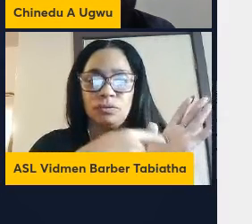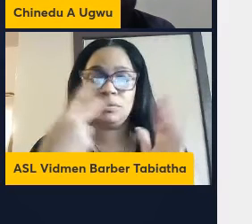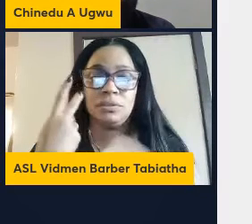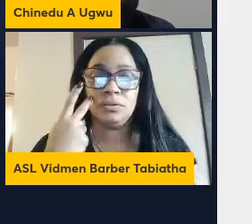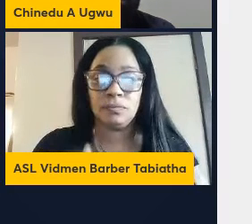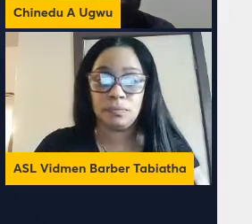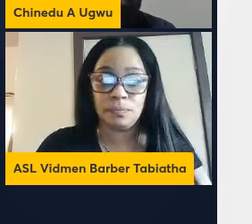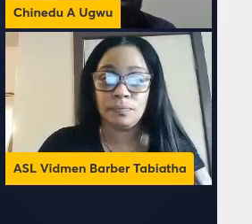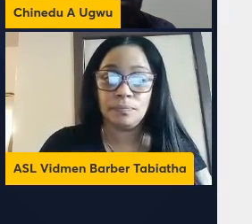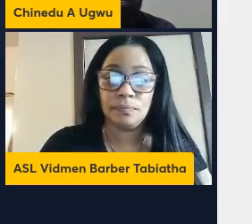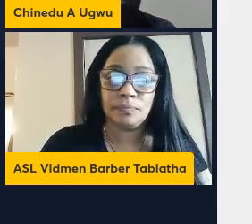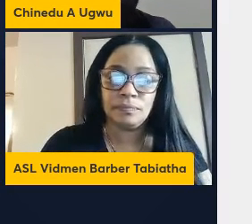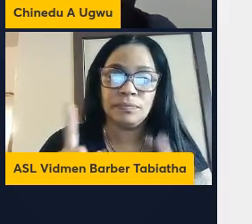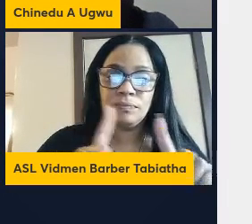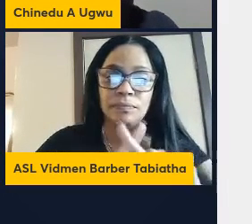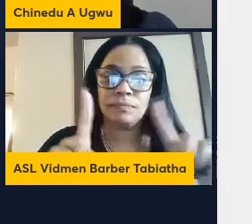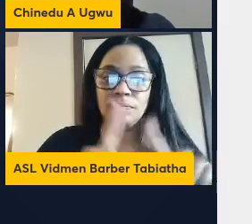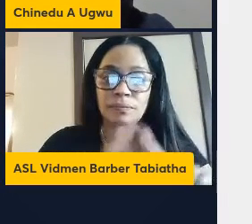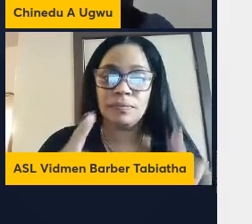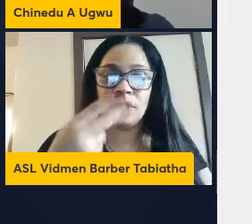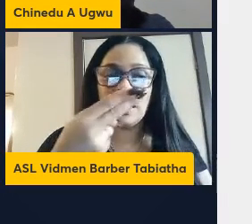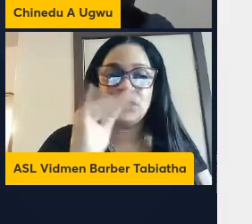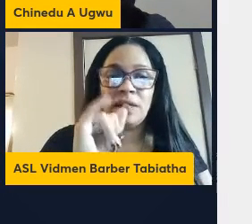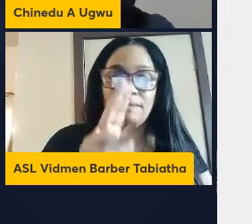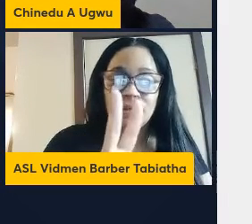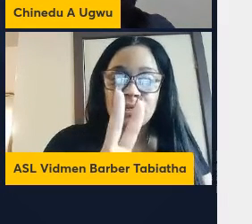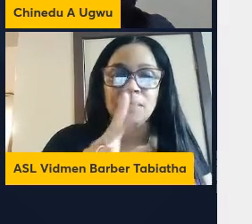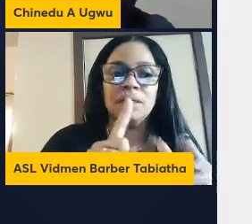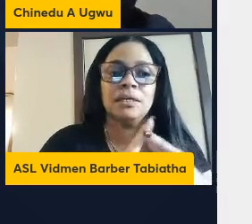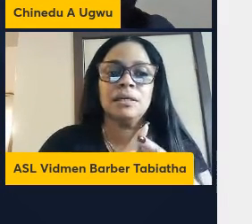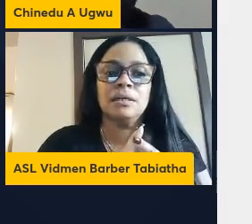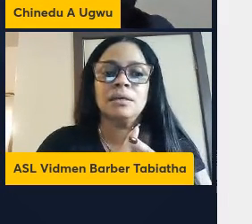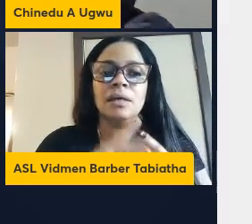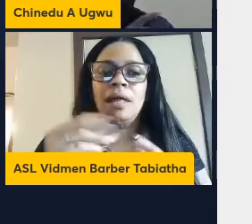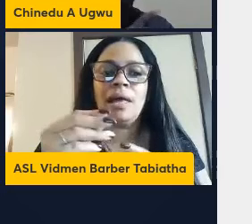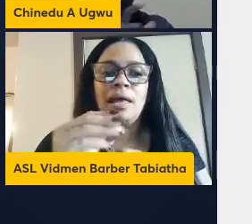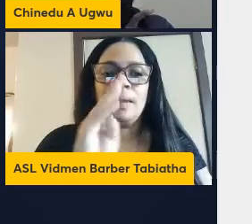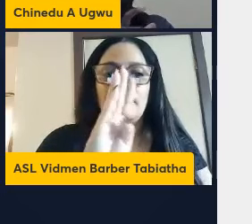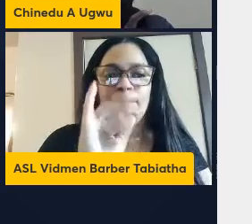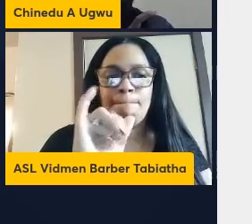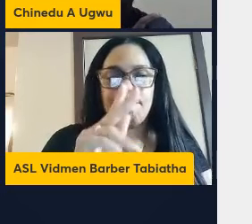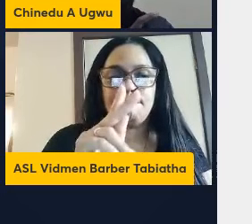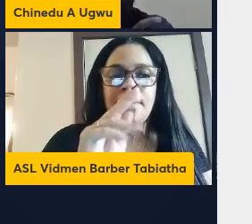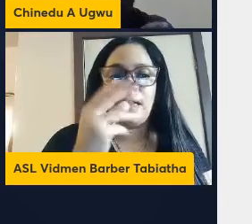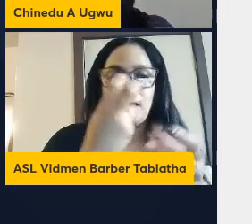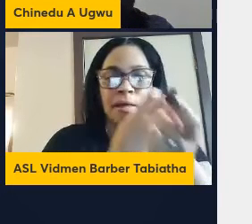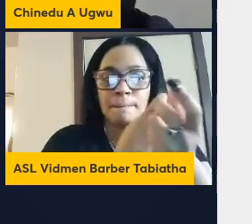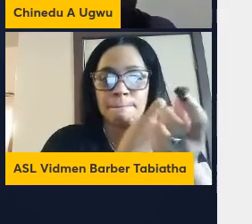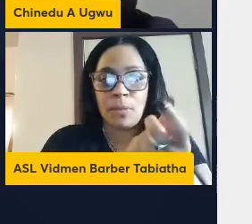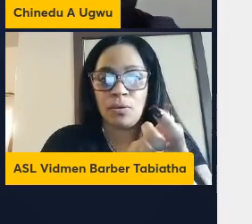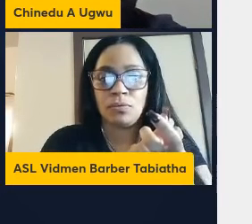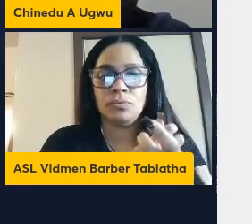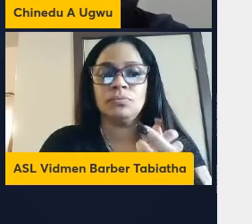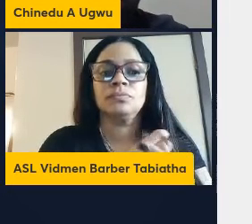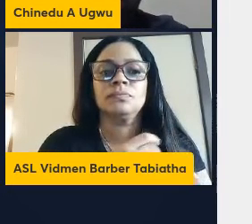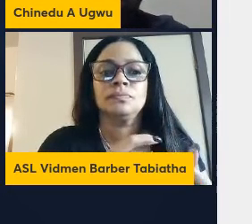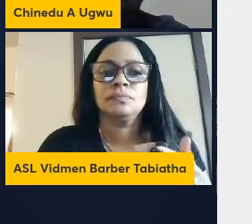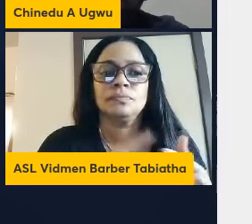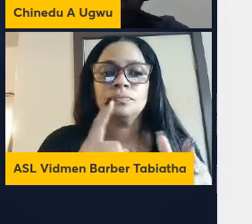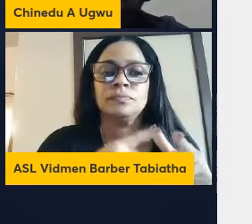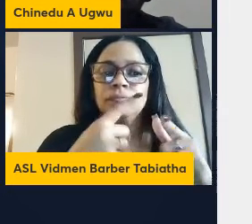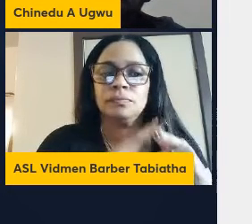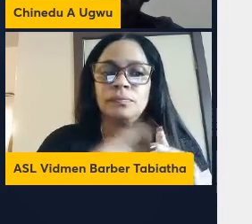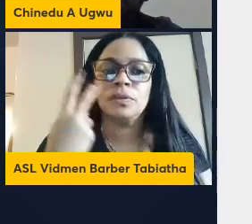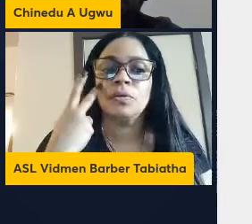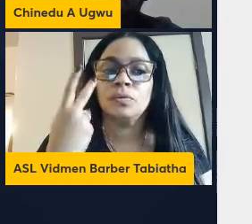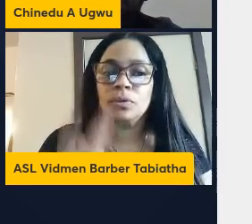glycoprotein into different HIV backbone, such that you could have the different DNAs expressed, and then we